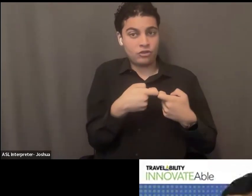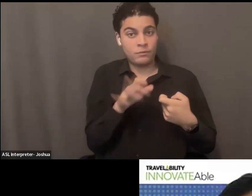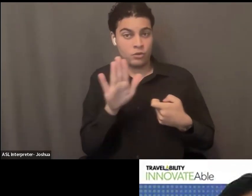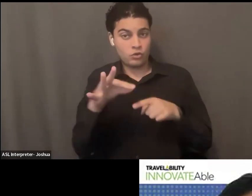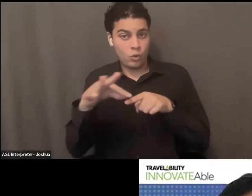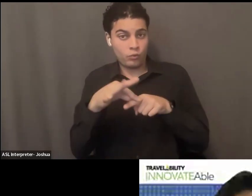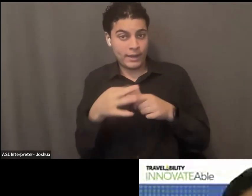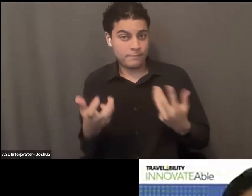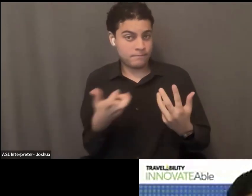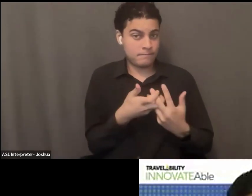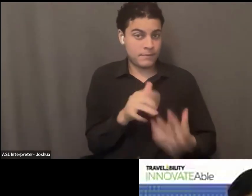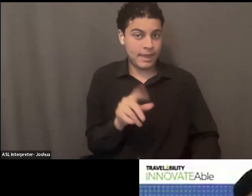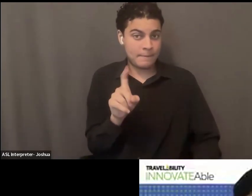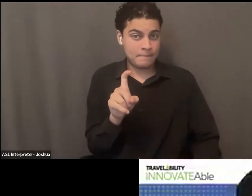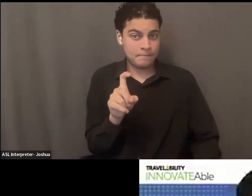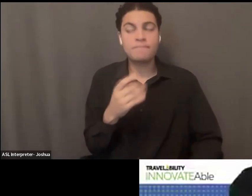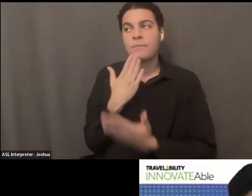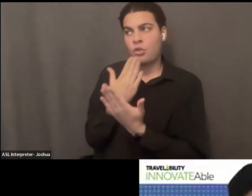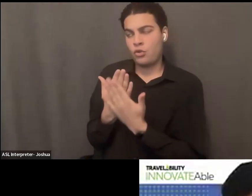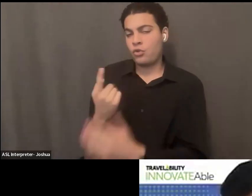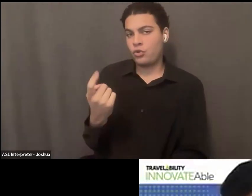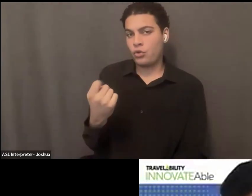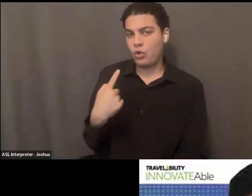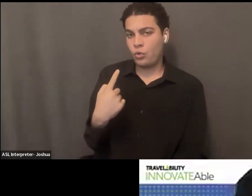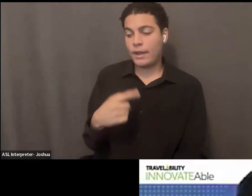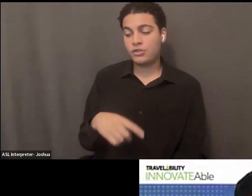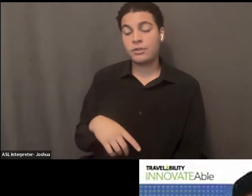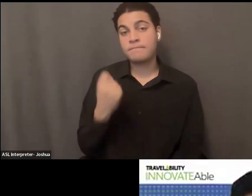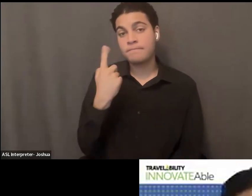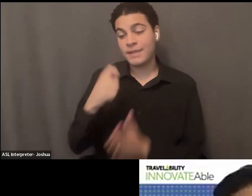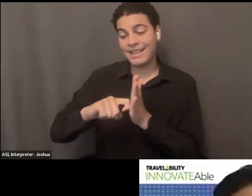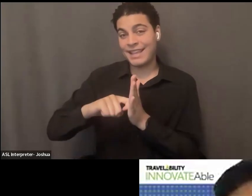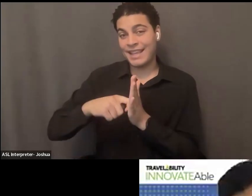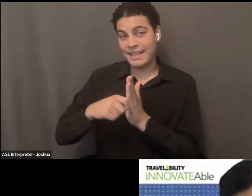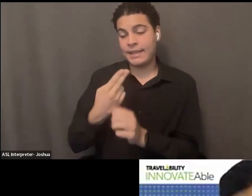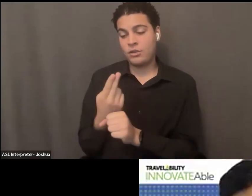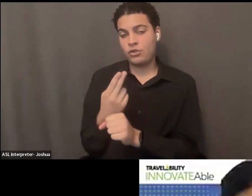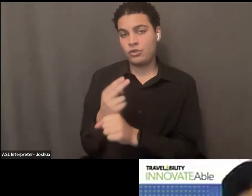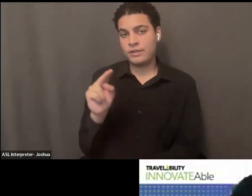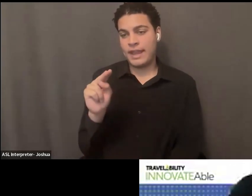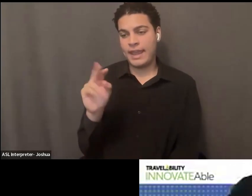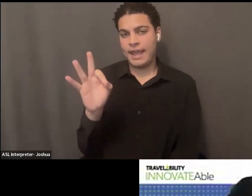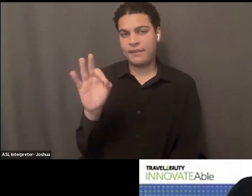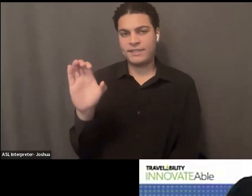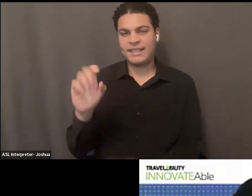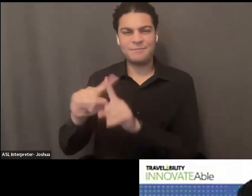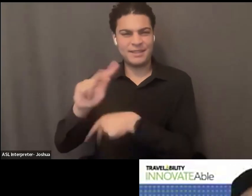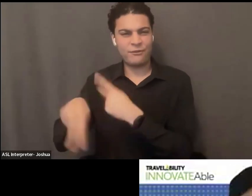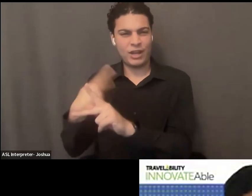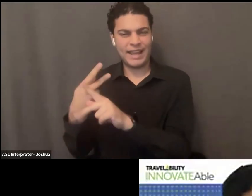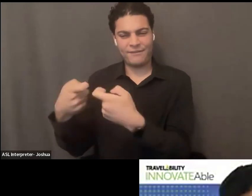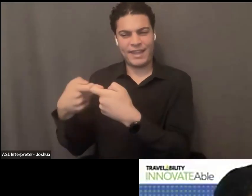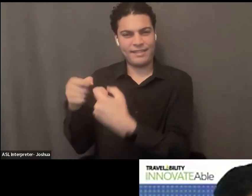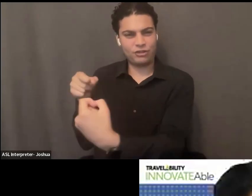Great question. So the key card electronics are a different space. They use NFC, which is radio frequency. Ours is infrared. So they're